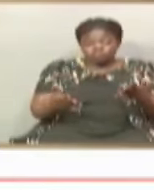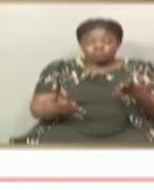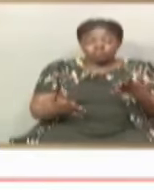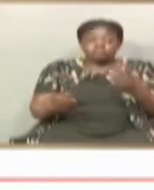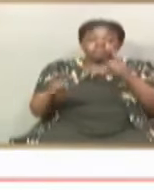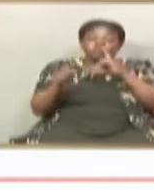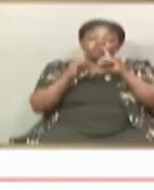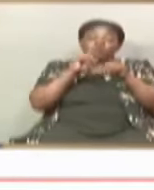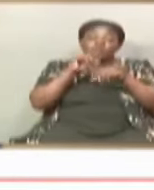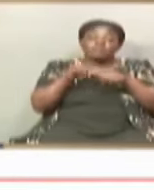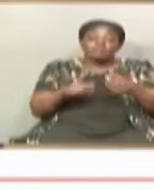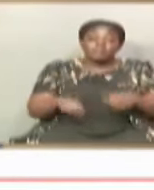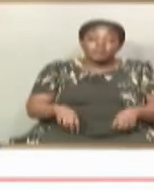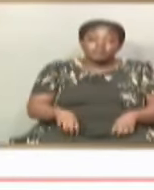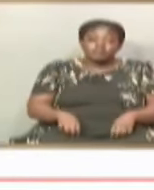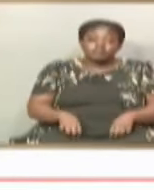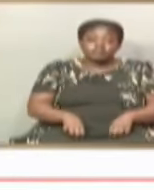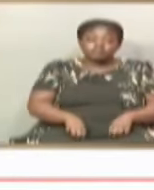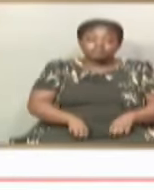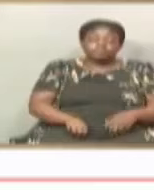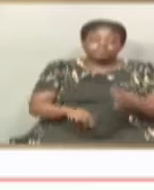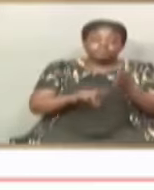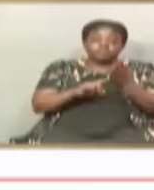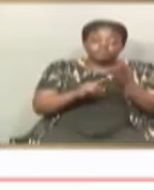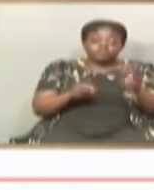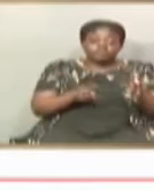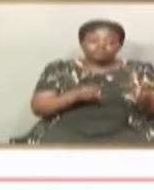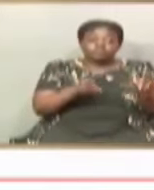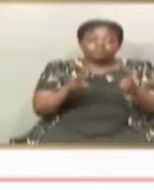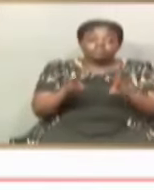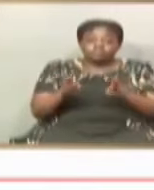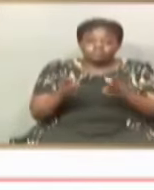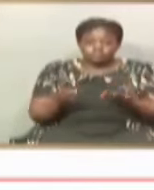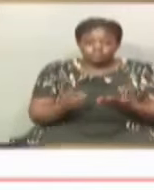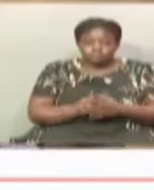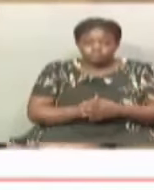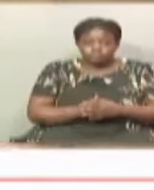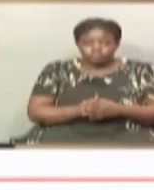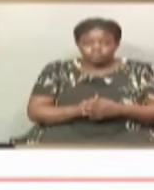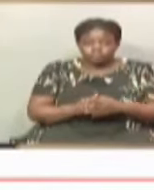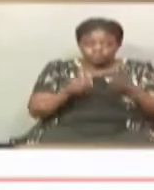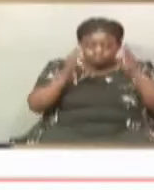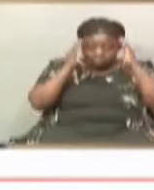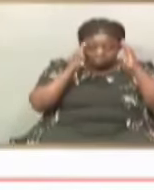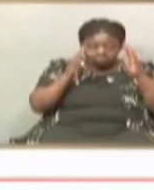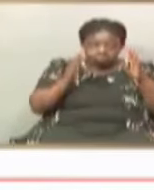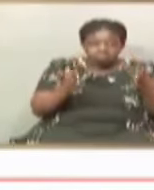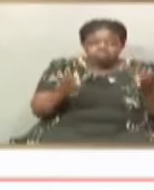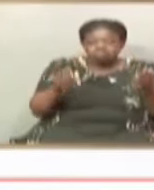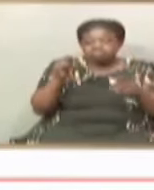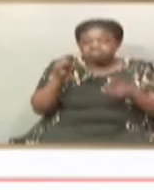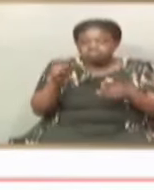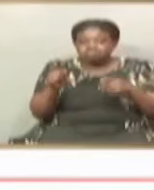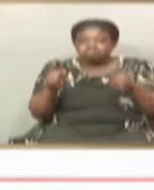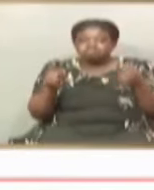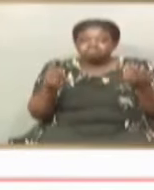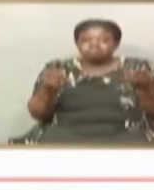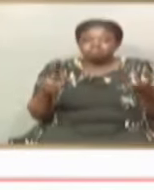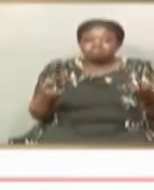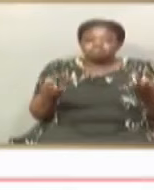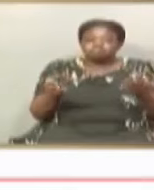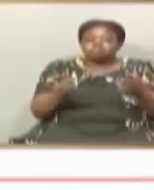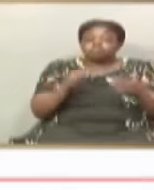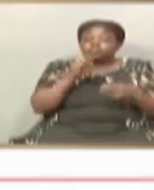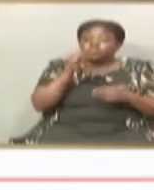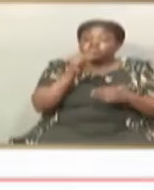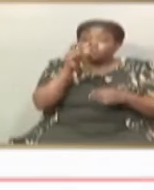about technical in a way, maybe, you know, concentrates, this and that. But the ordinary guy